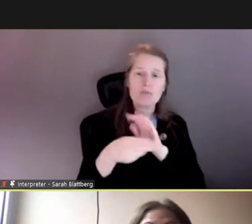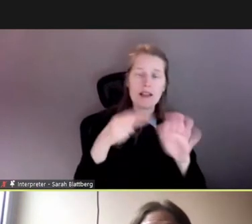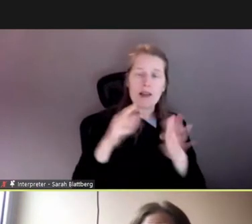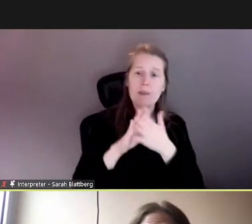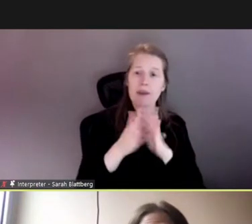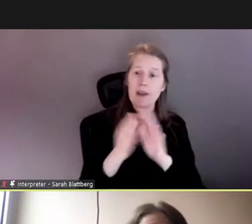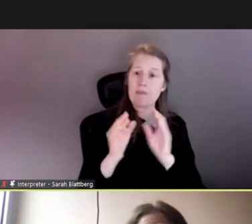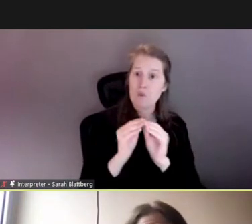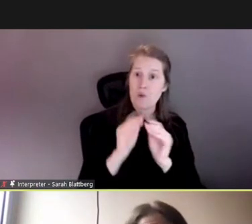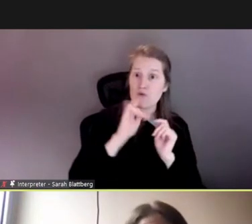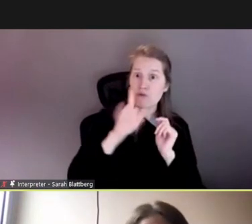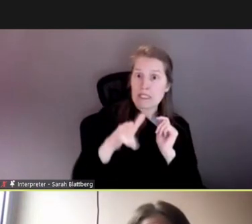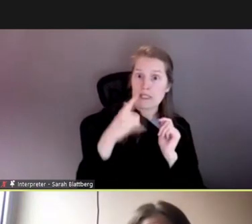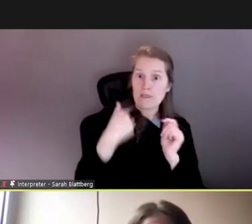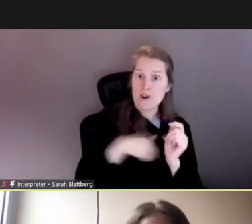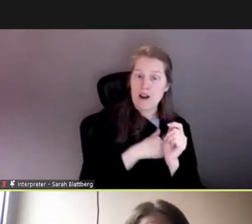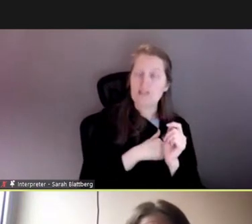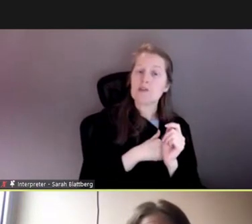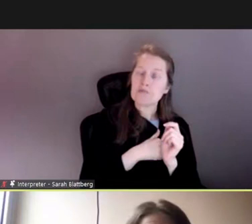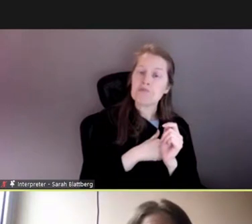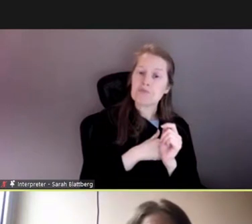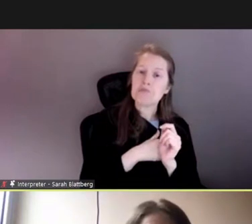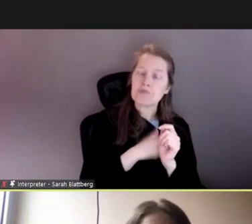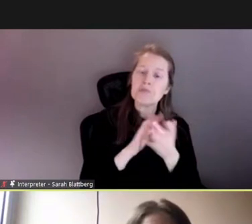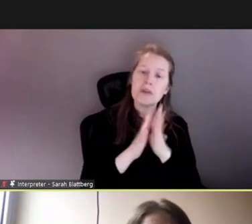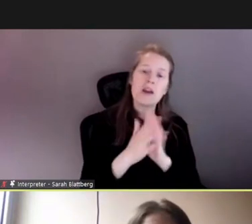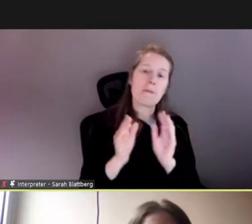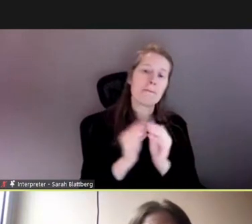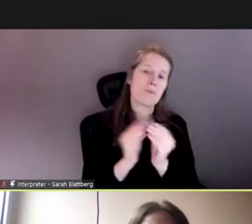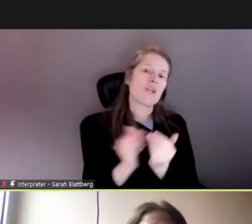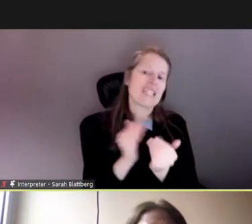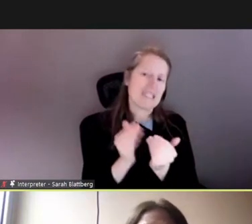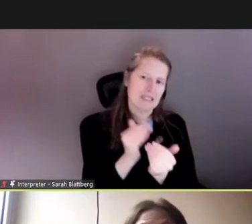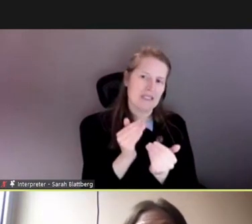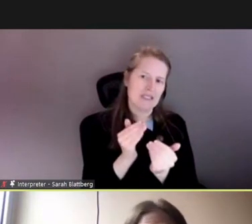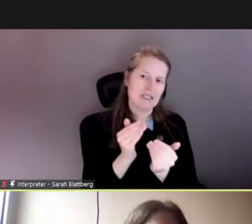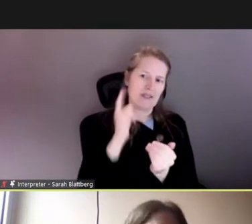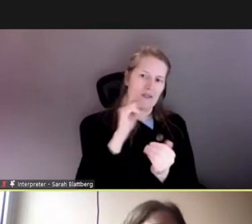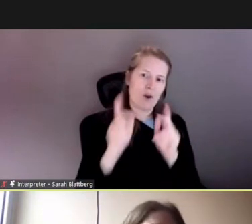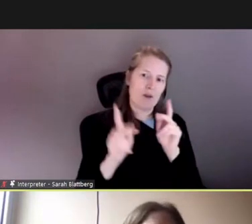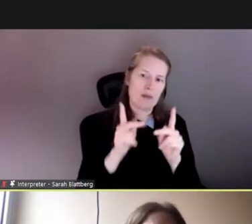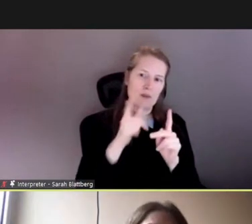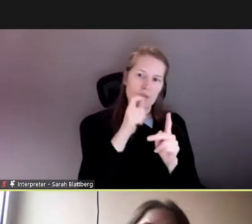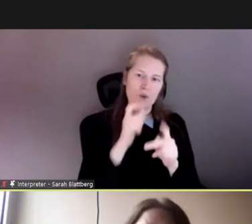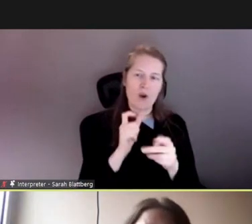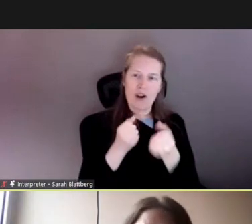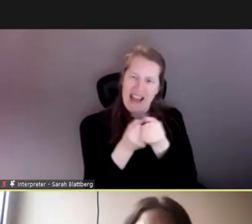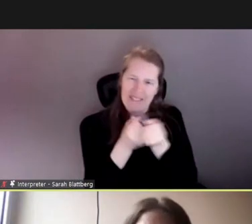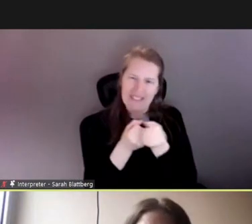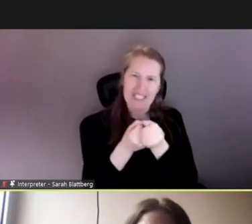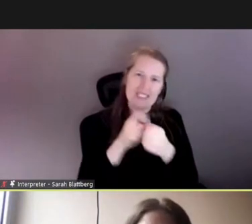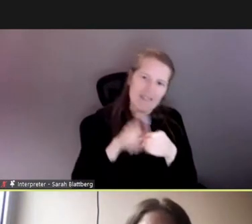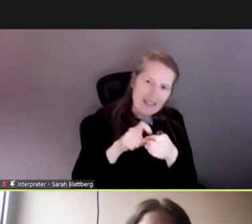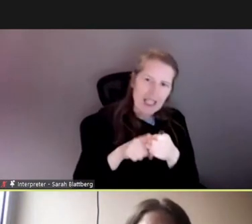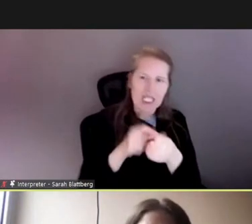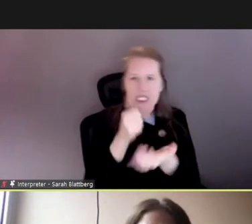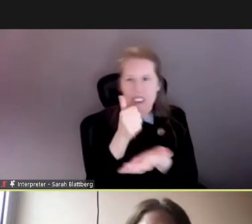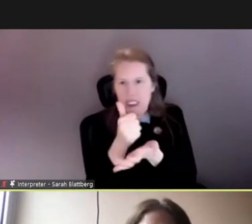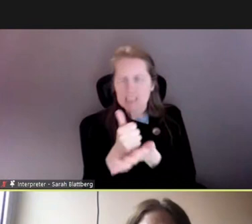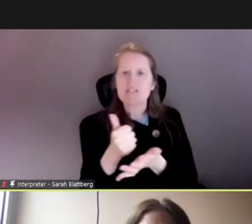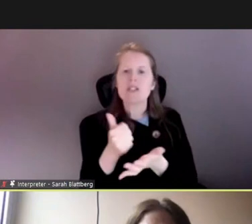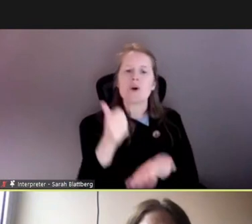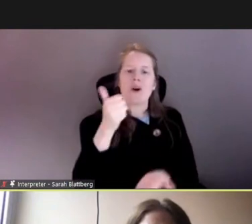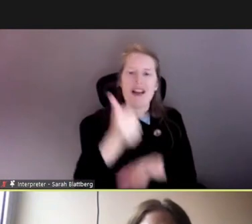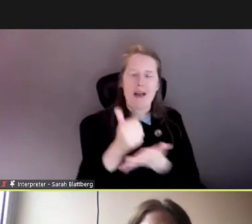us, it will be easier for the folks on the ground who are affiliates and others who are helping their